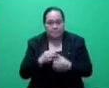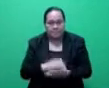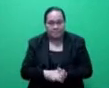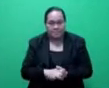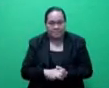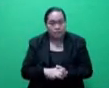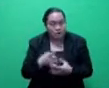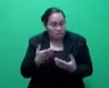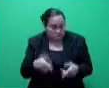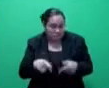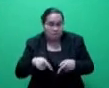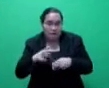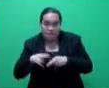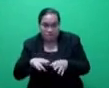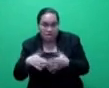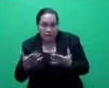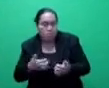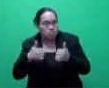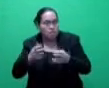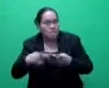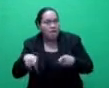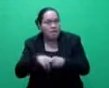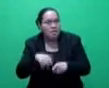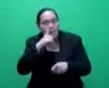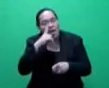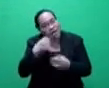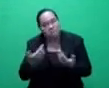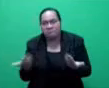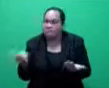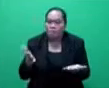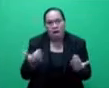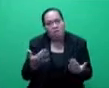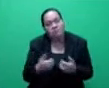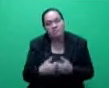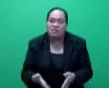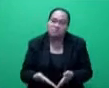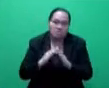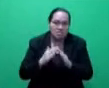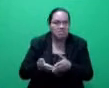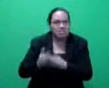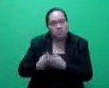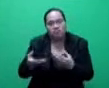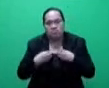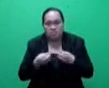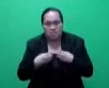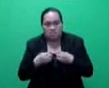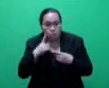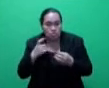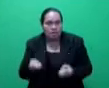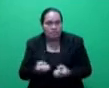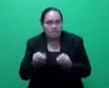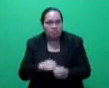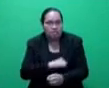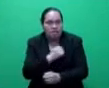for investors and business people will continue to improve, and that the business license reform will strengthen Fiji's status